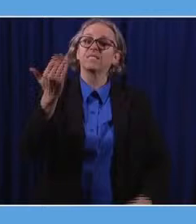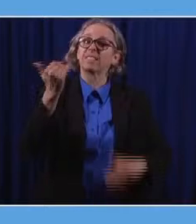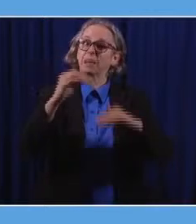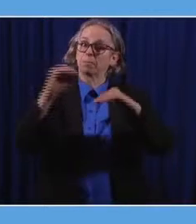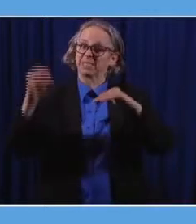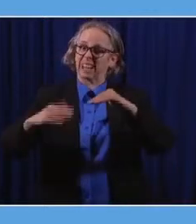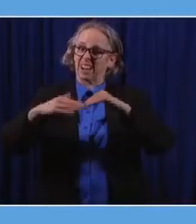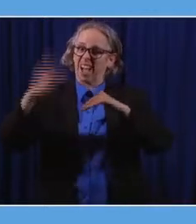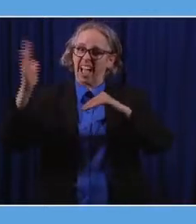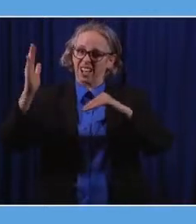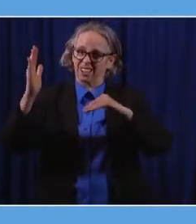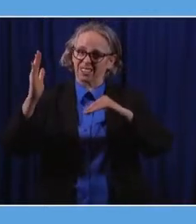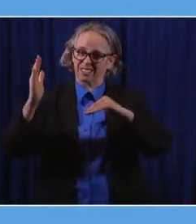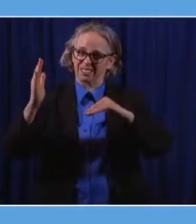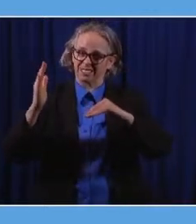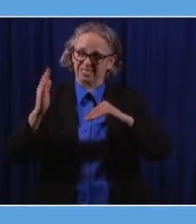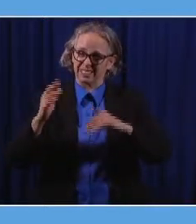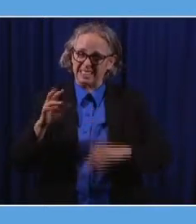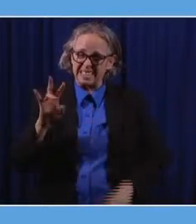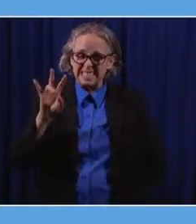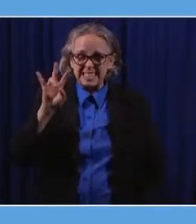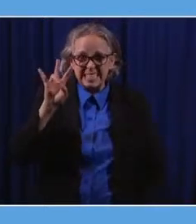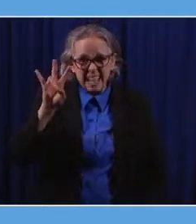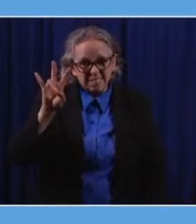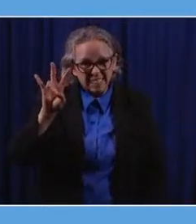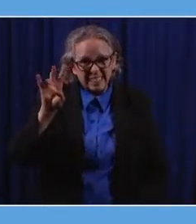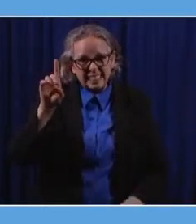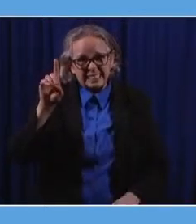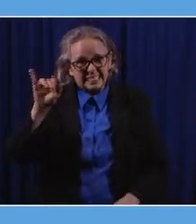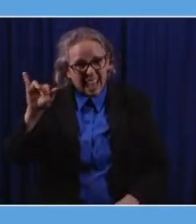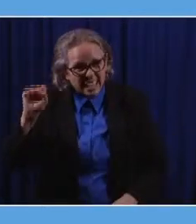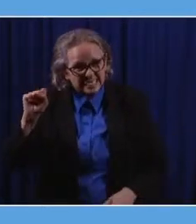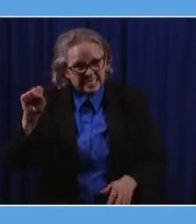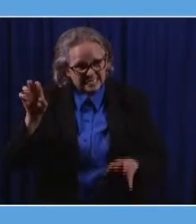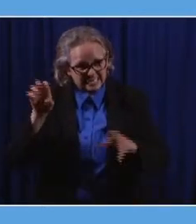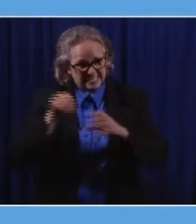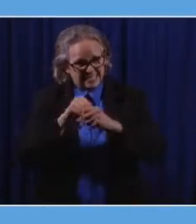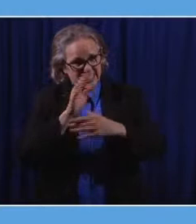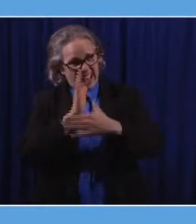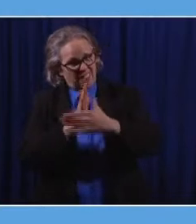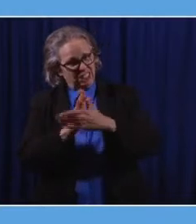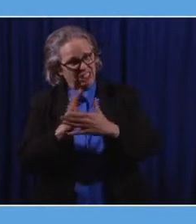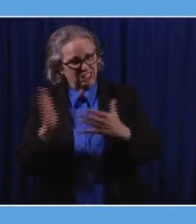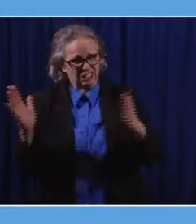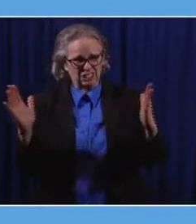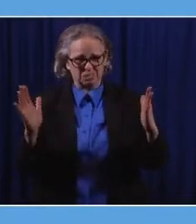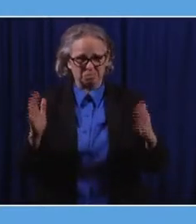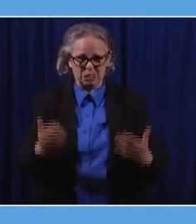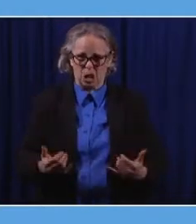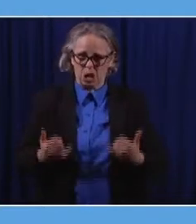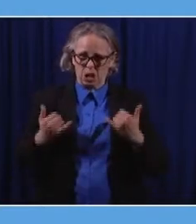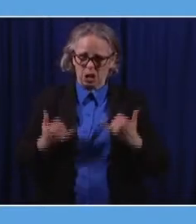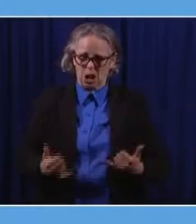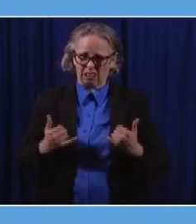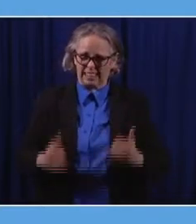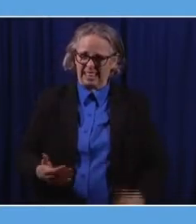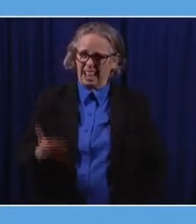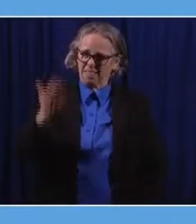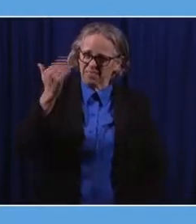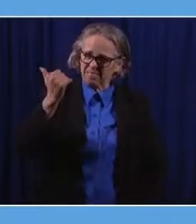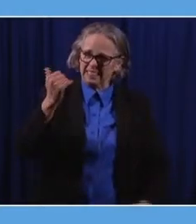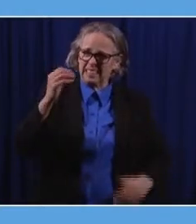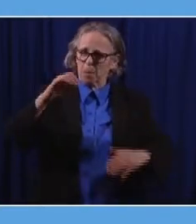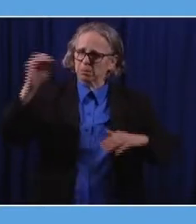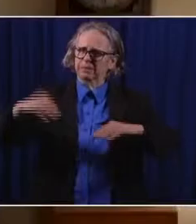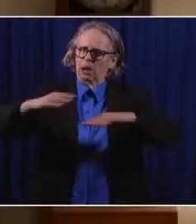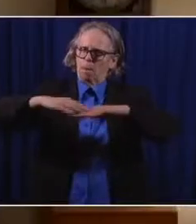7-day moving average. Highlighted states are ones that are currently reporting a positivity of 15% or more.